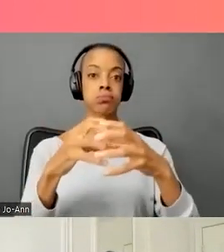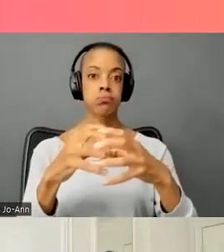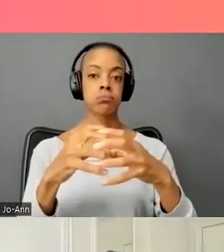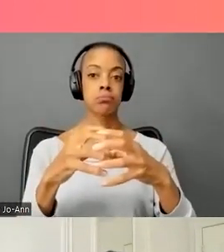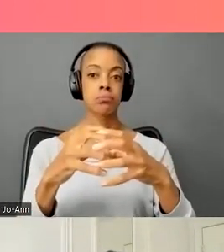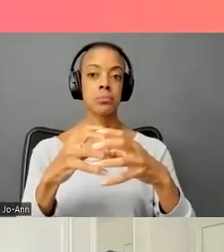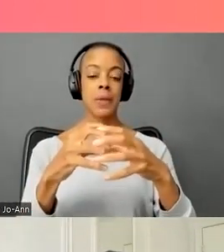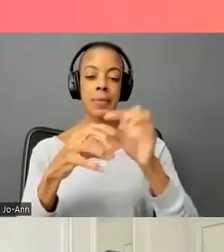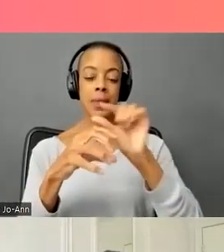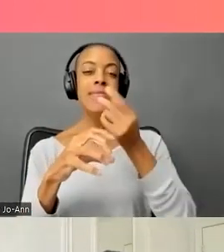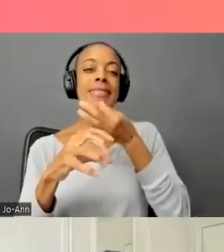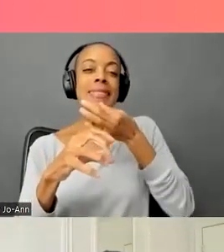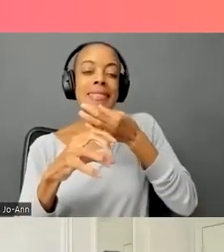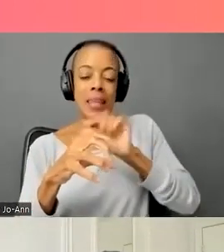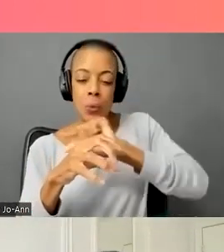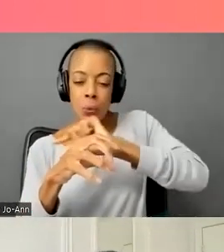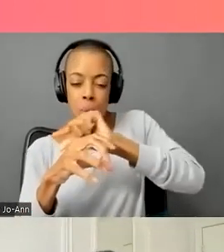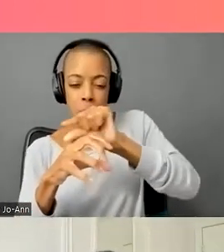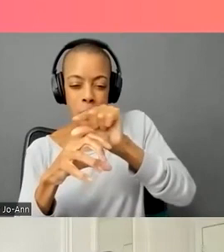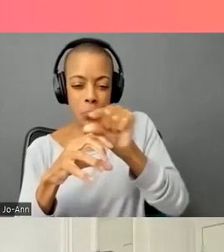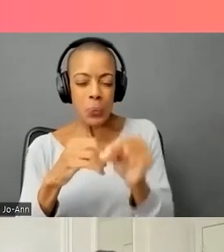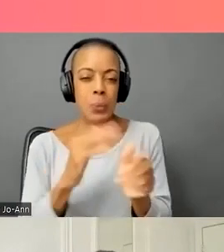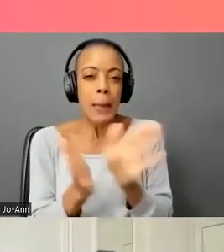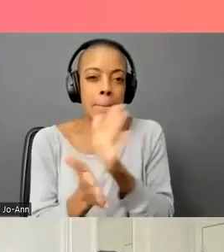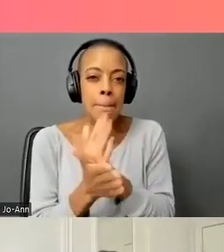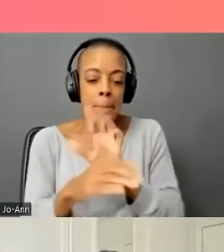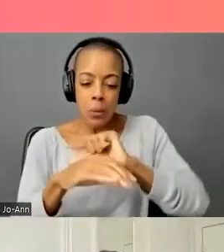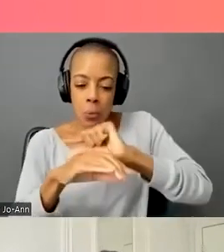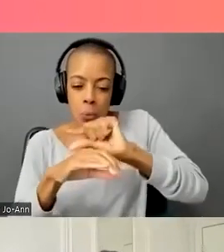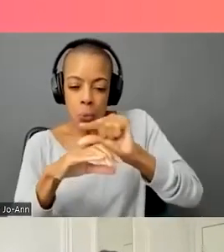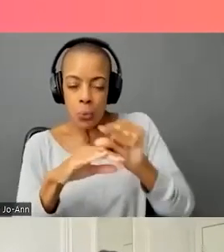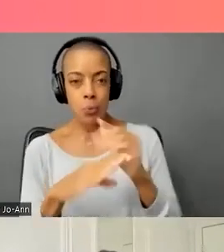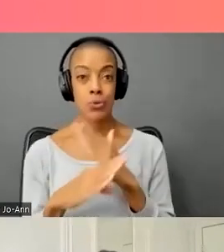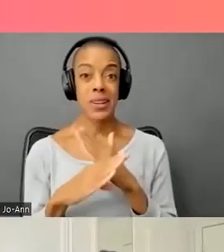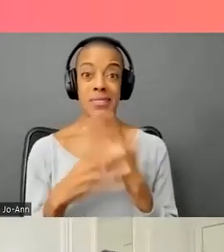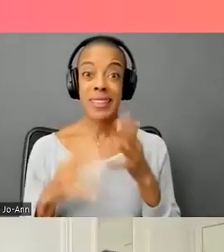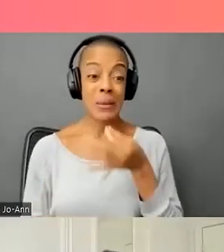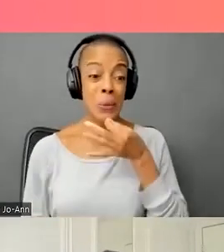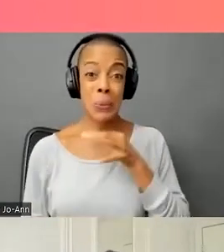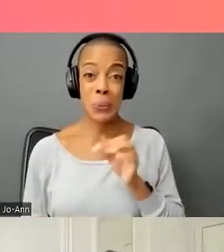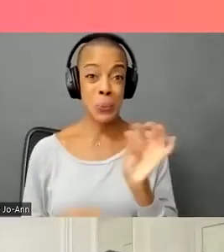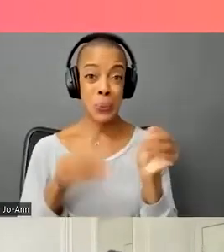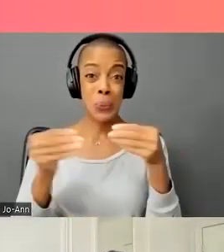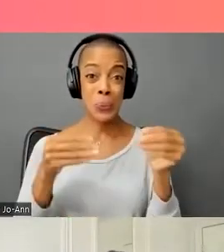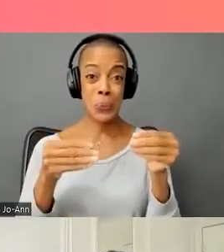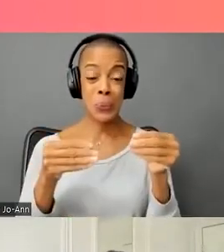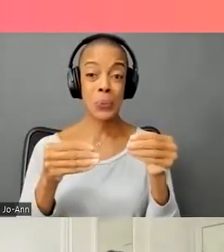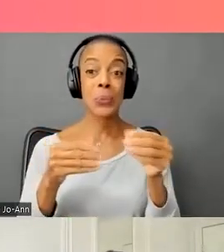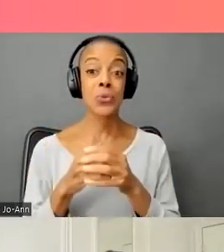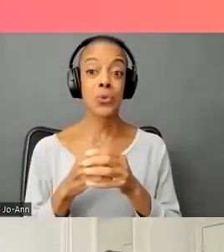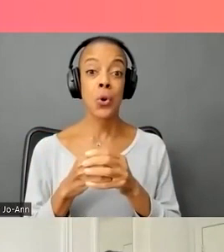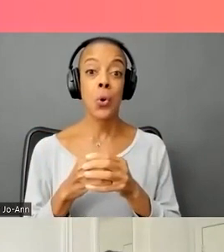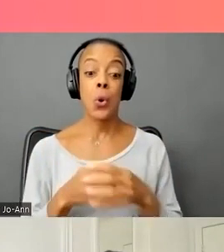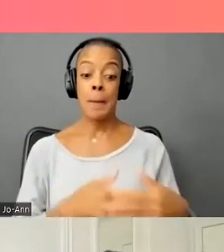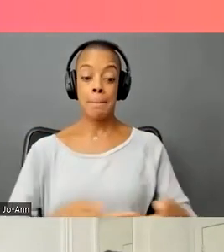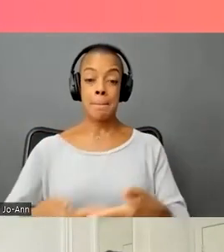thin paper-like sheet to protect it. So looking at the brain at just 6 weeks, the embryo's